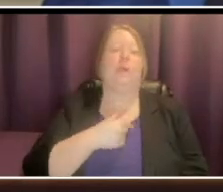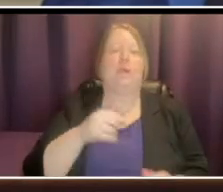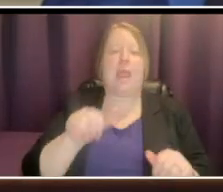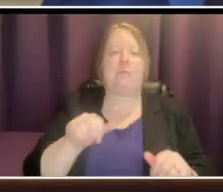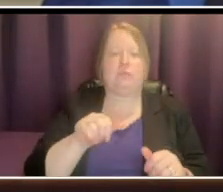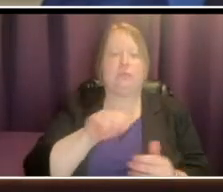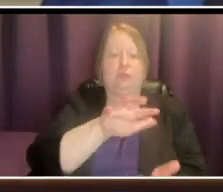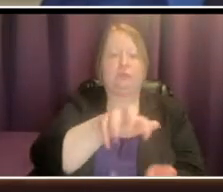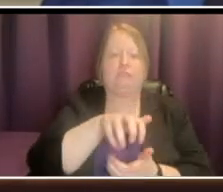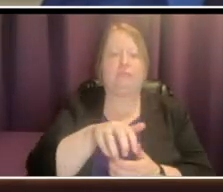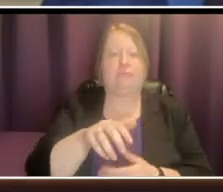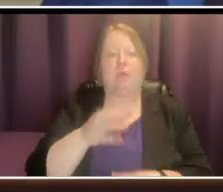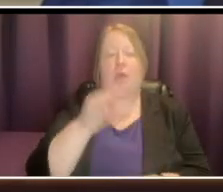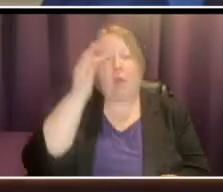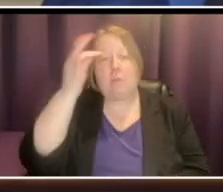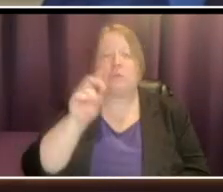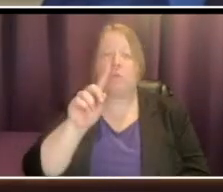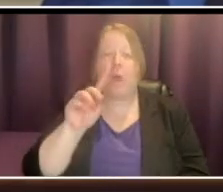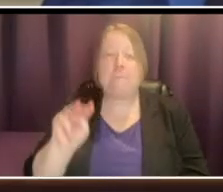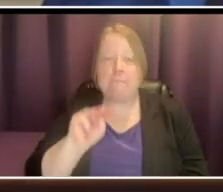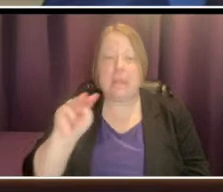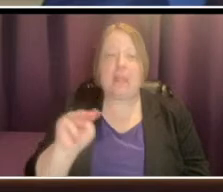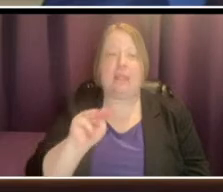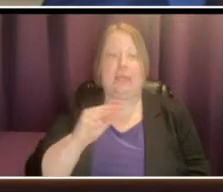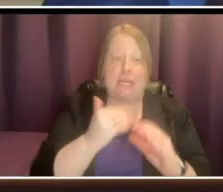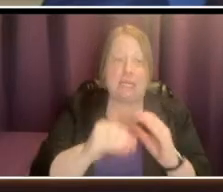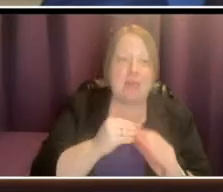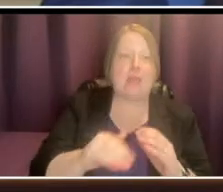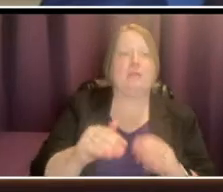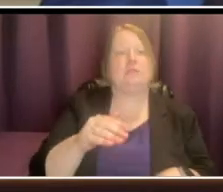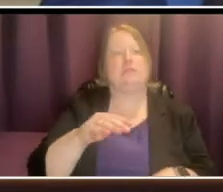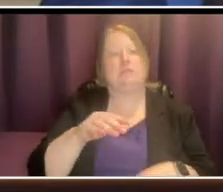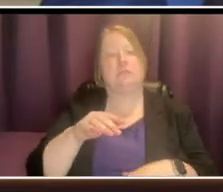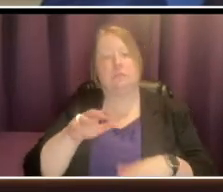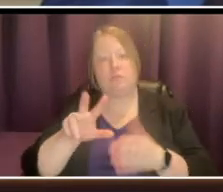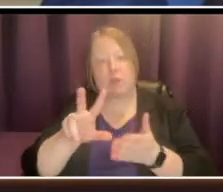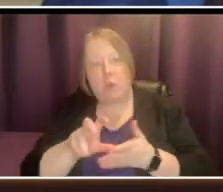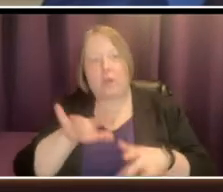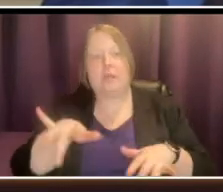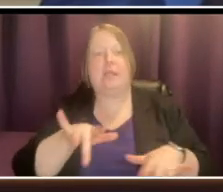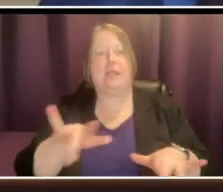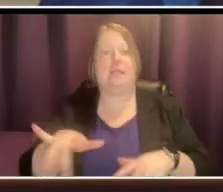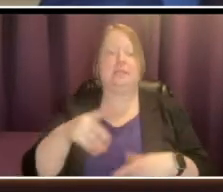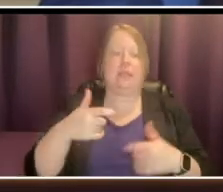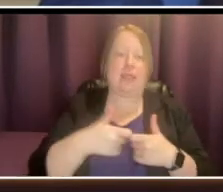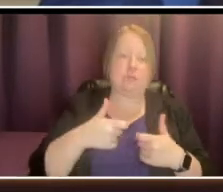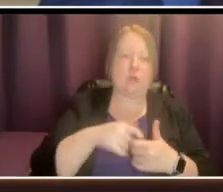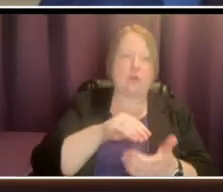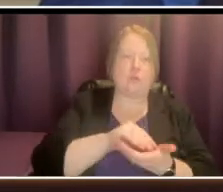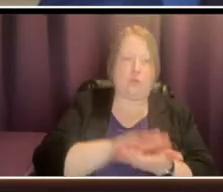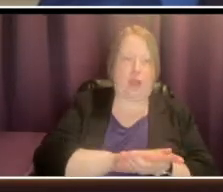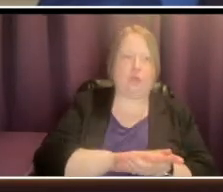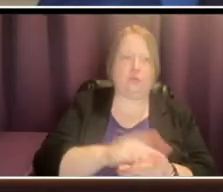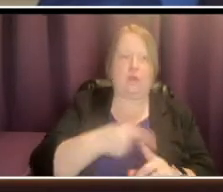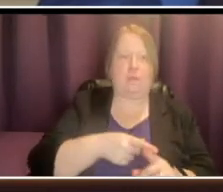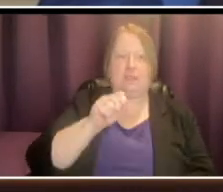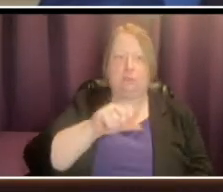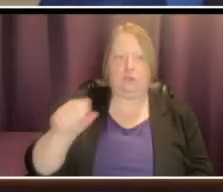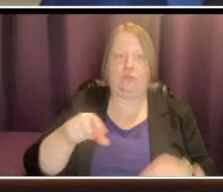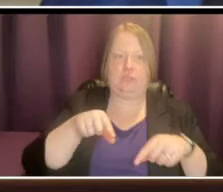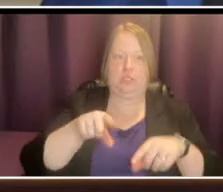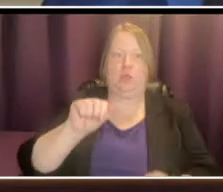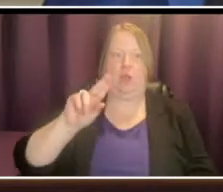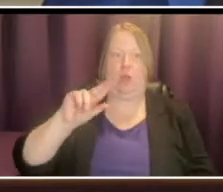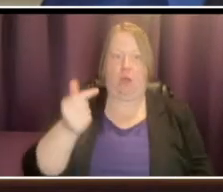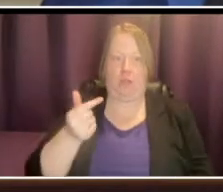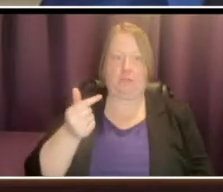recordings, and other electronic records from the Secret Service. Over the month of August, the Select Committee began its review of hundreds of